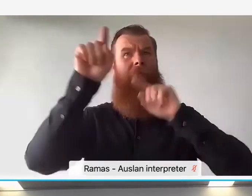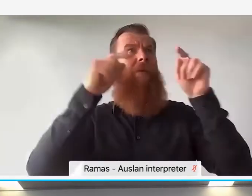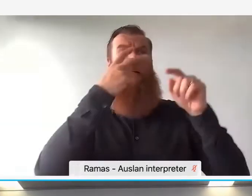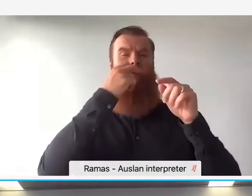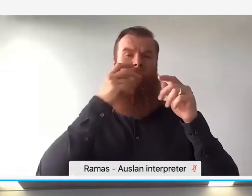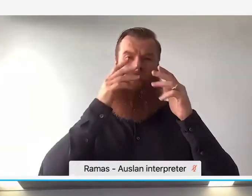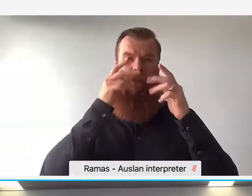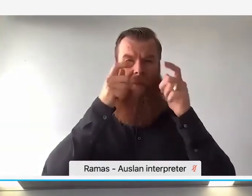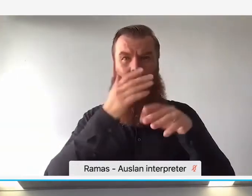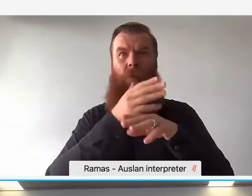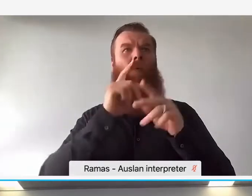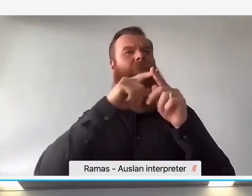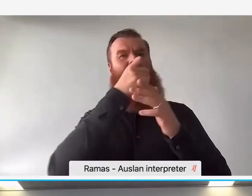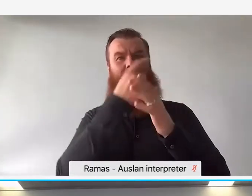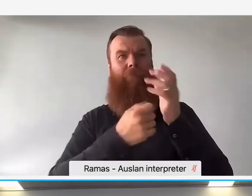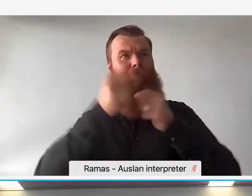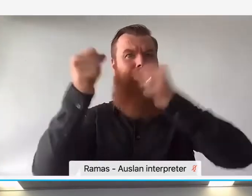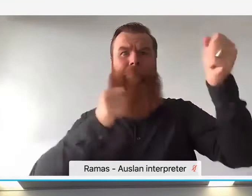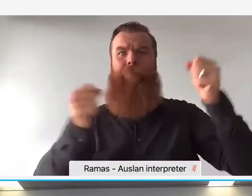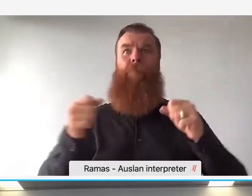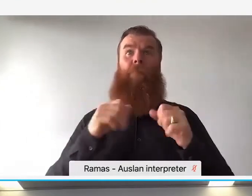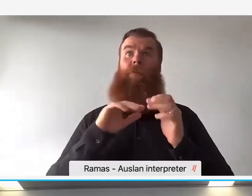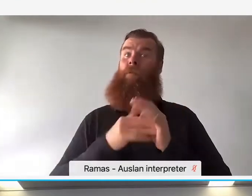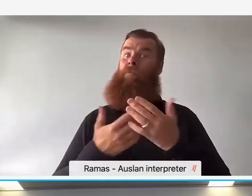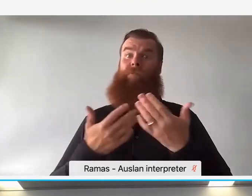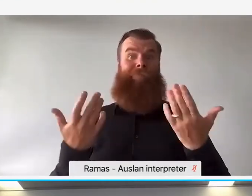Currently, we have no workers from Timor-Leste.